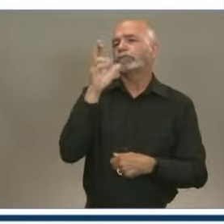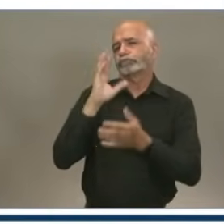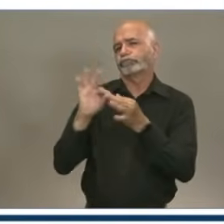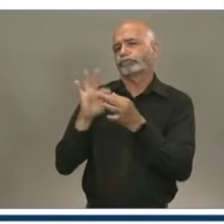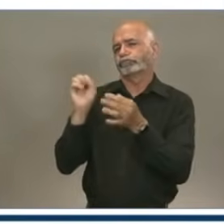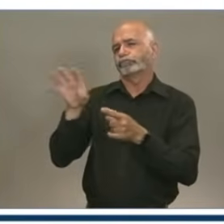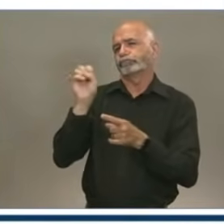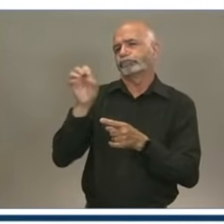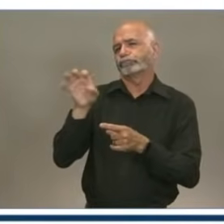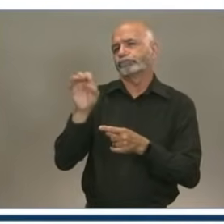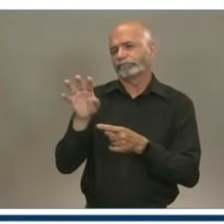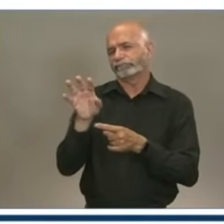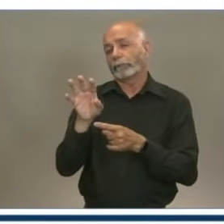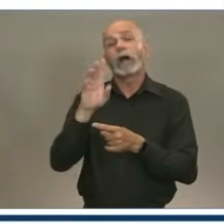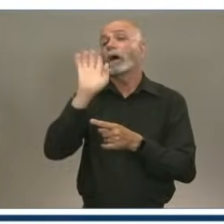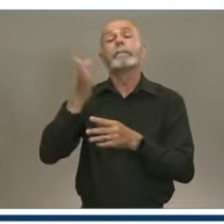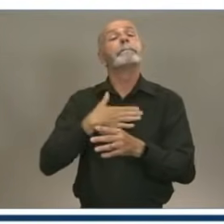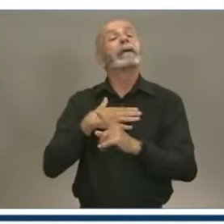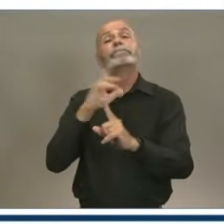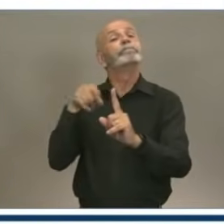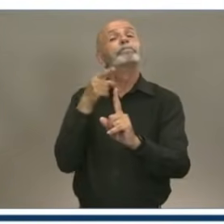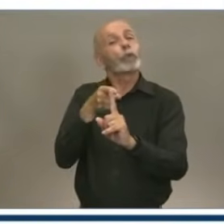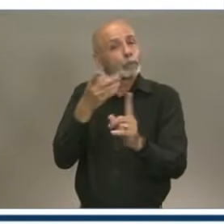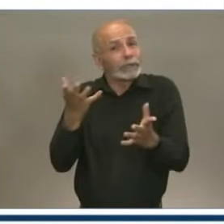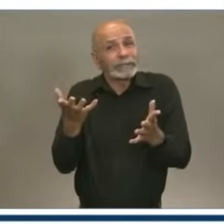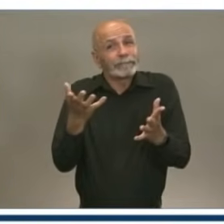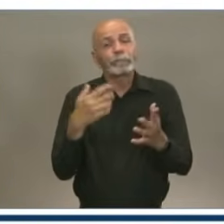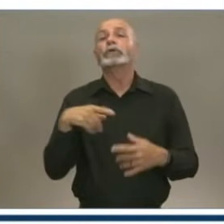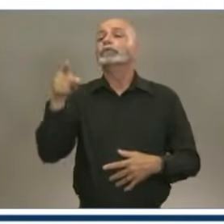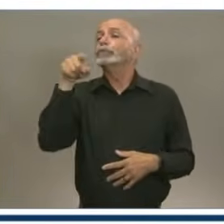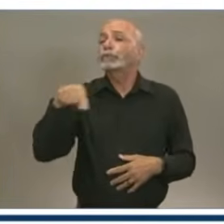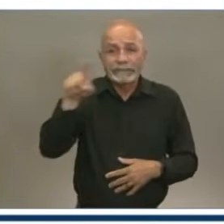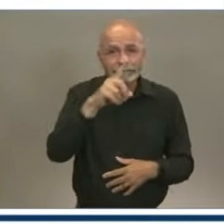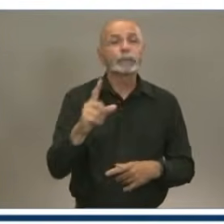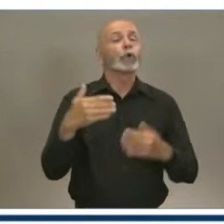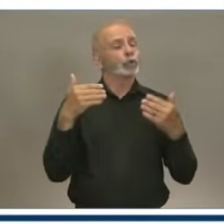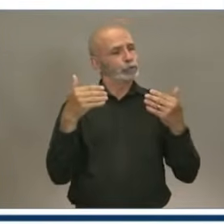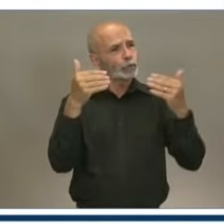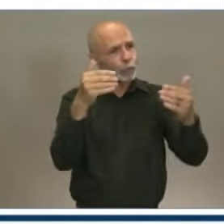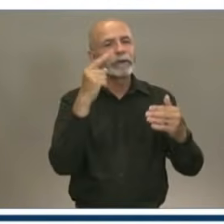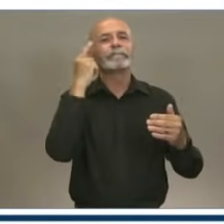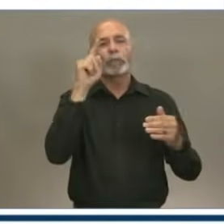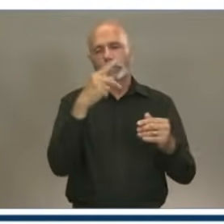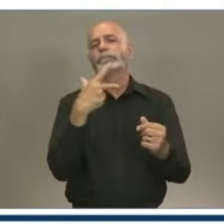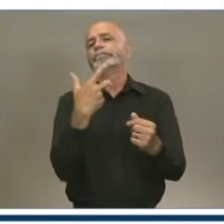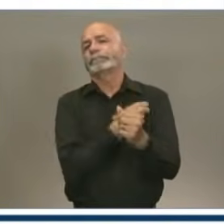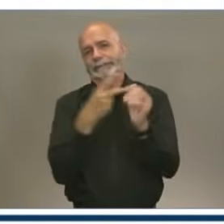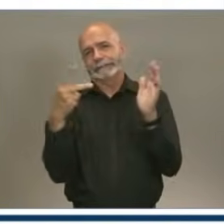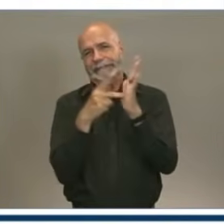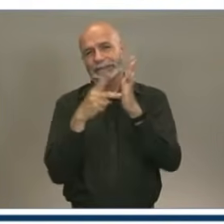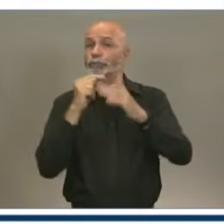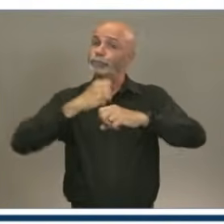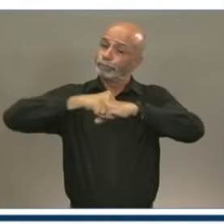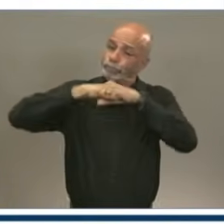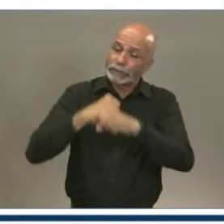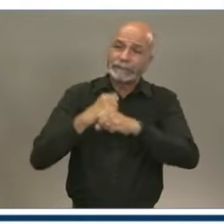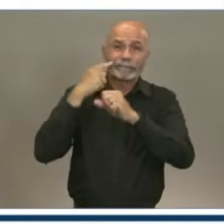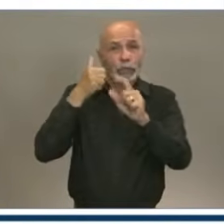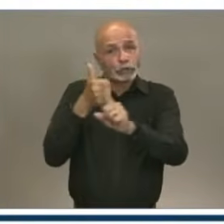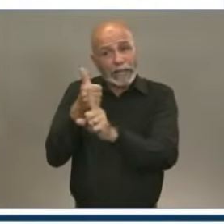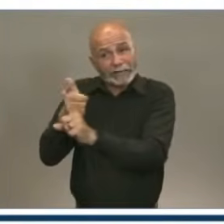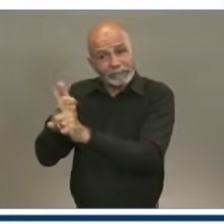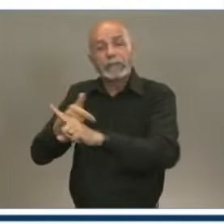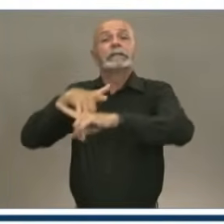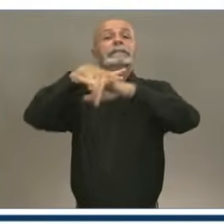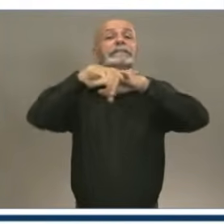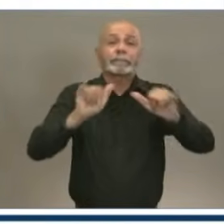the most important thing you can do is get out to get your second dose of vaccine. It protects you and those around you. So please book